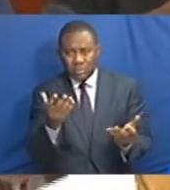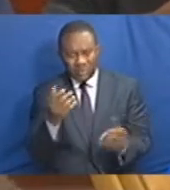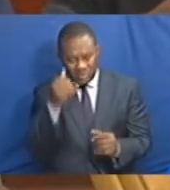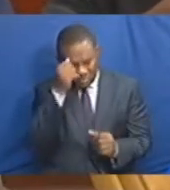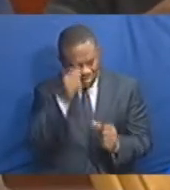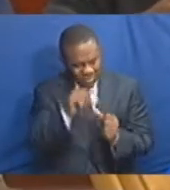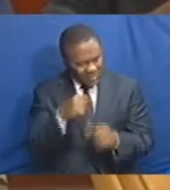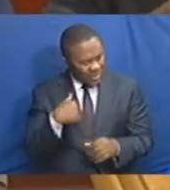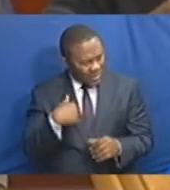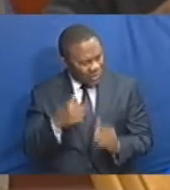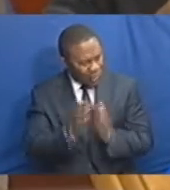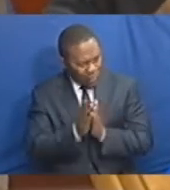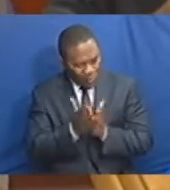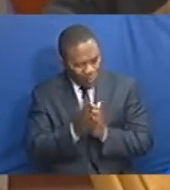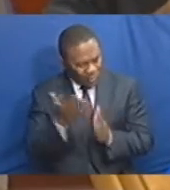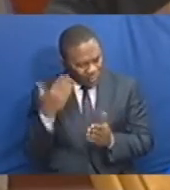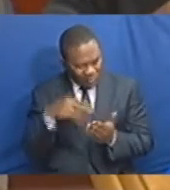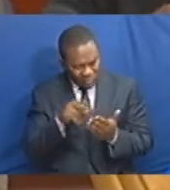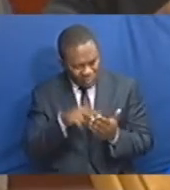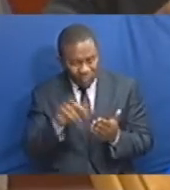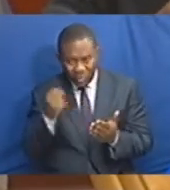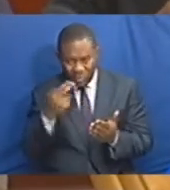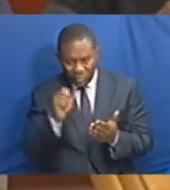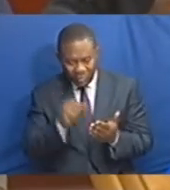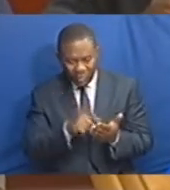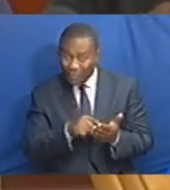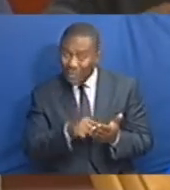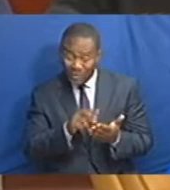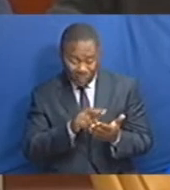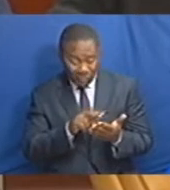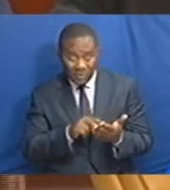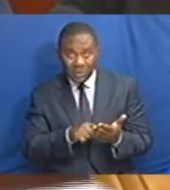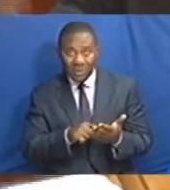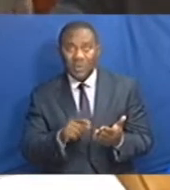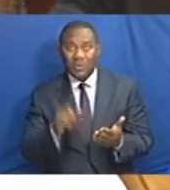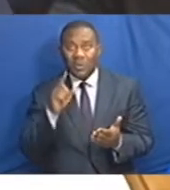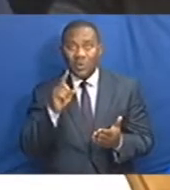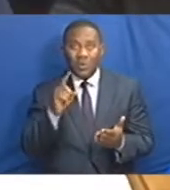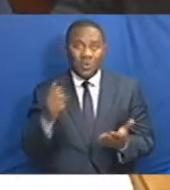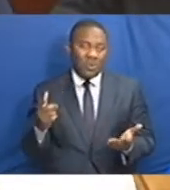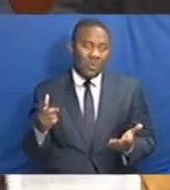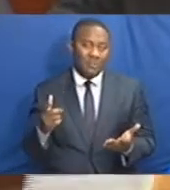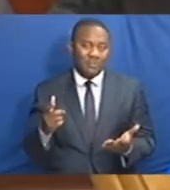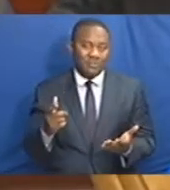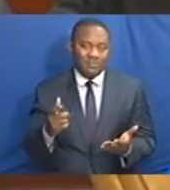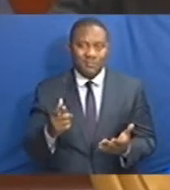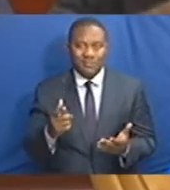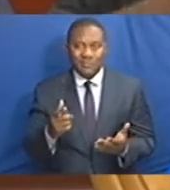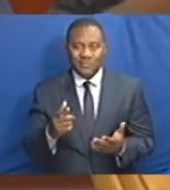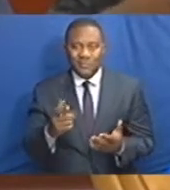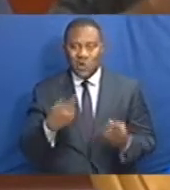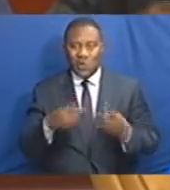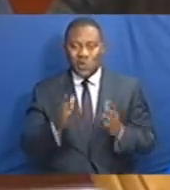books that we read in secondary school, and there is one with a character called Mr. Jekyll and Mr.